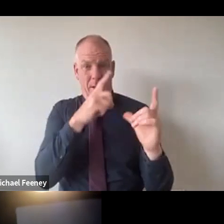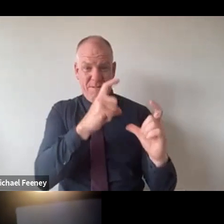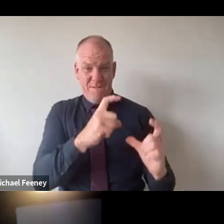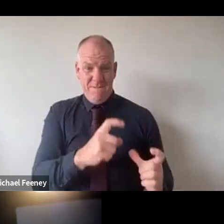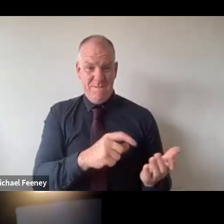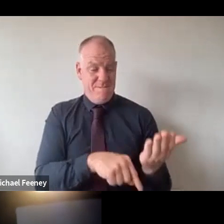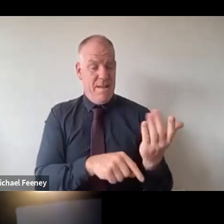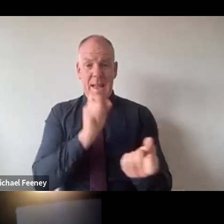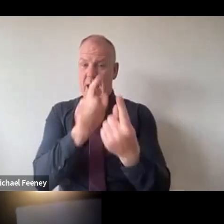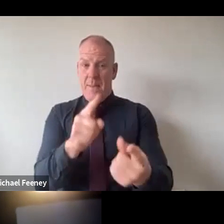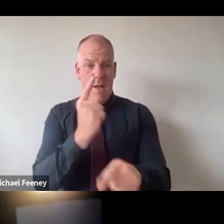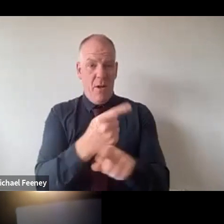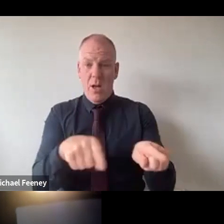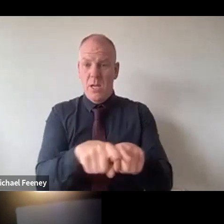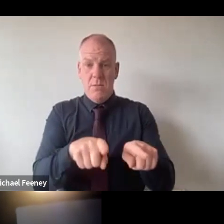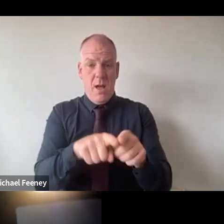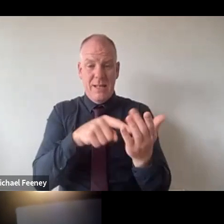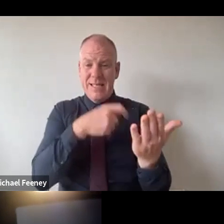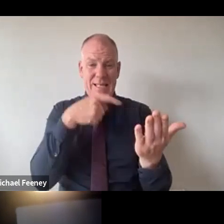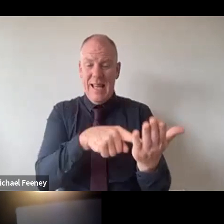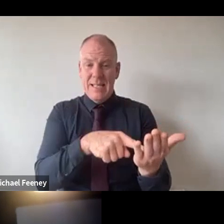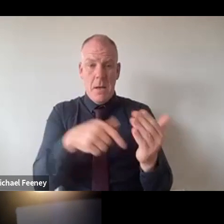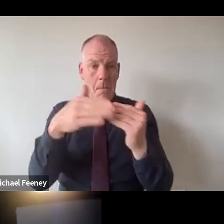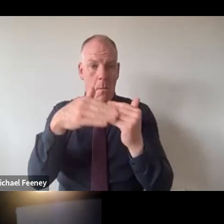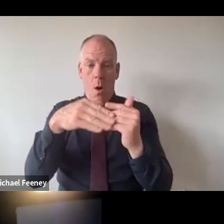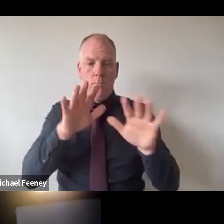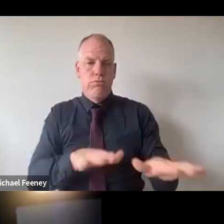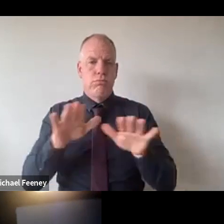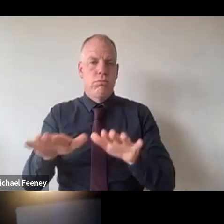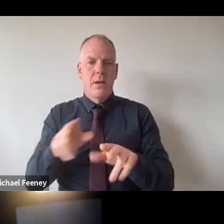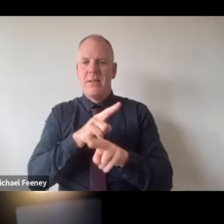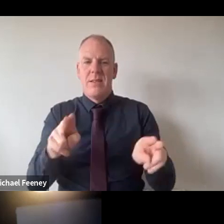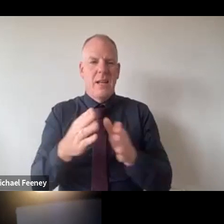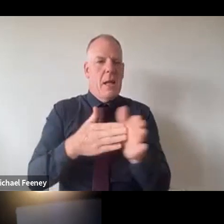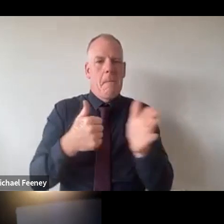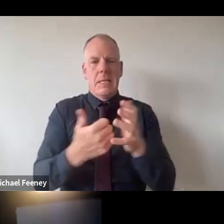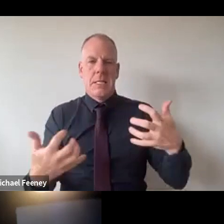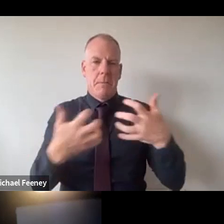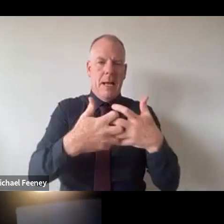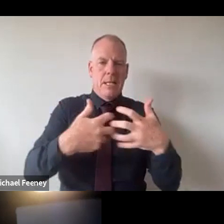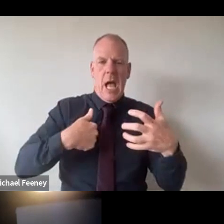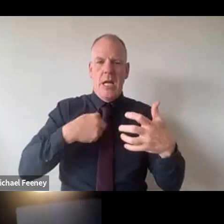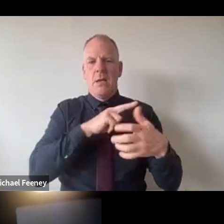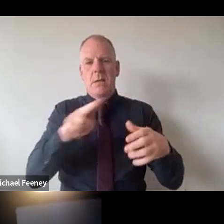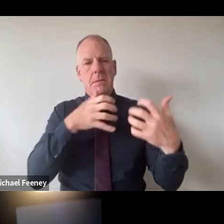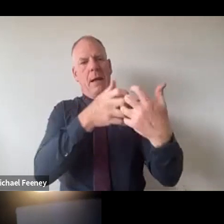there was email correspondence as well, which was more informal, just that he wouldn't be a business fit, and just kind